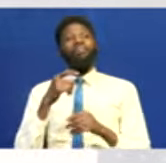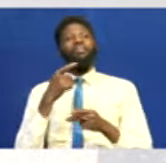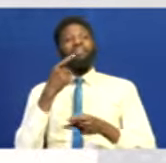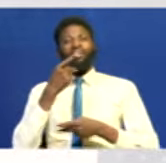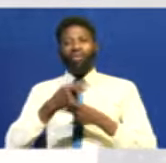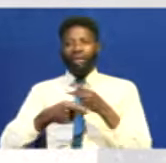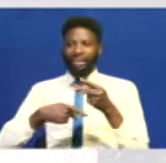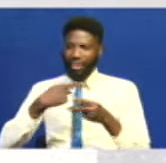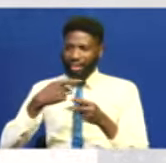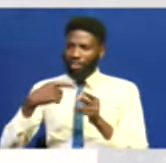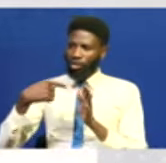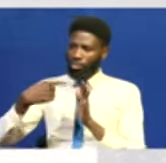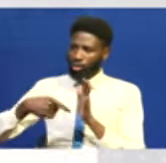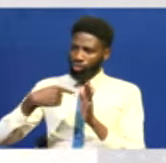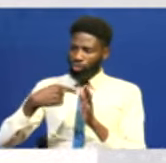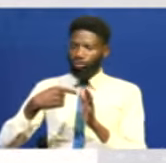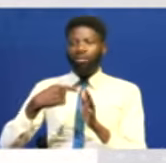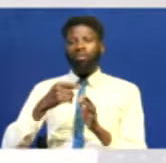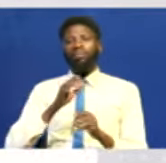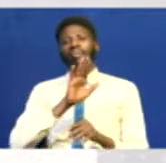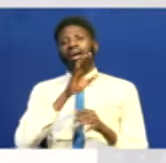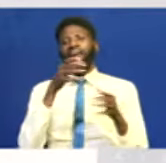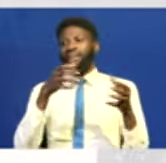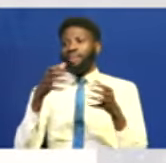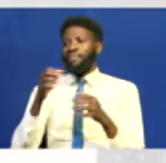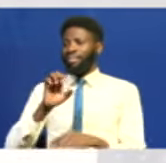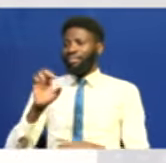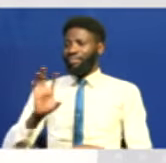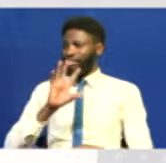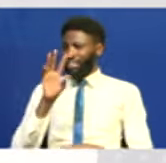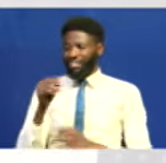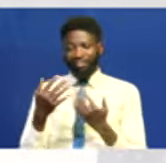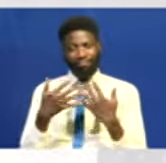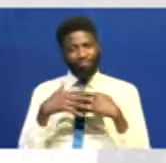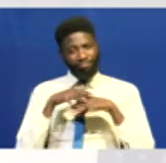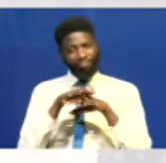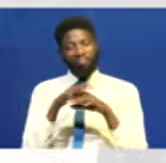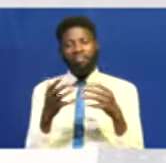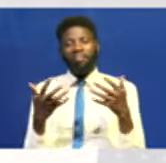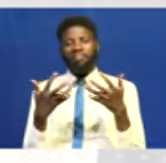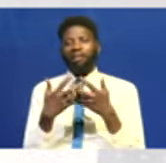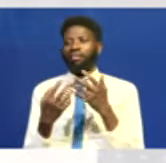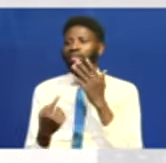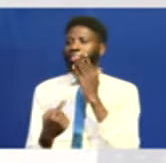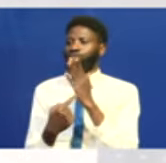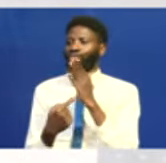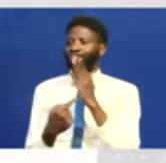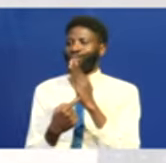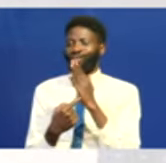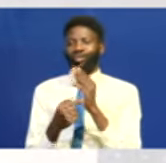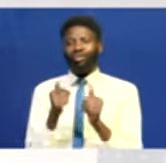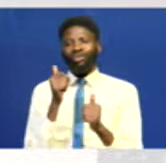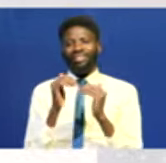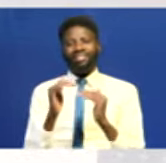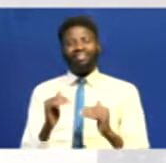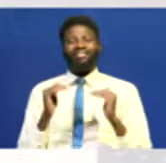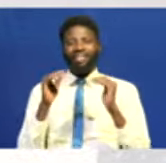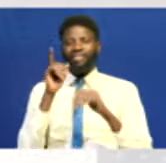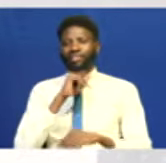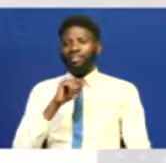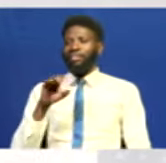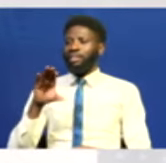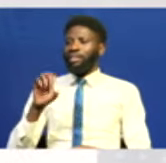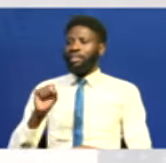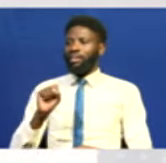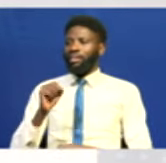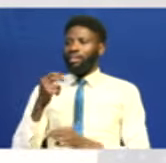postal and logistics firms in the East African region in line with technological advancements. Now, CS Eliud Owalo